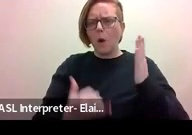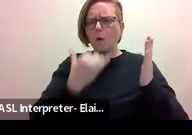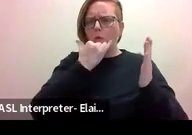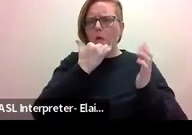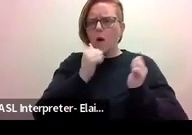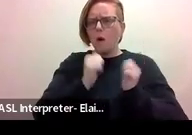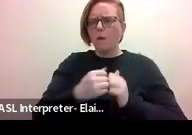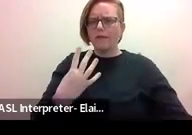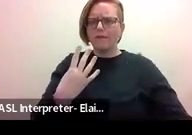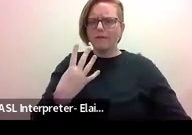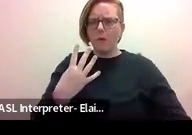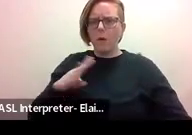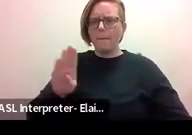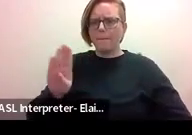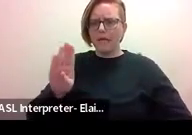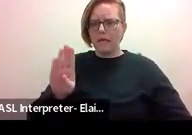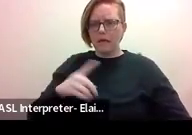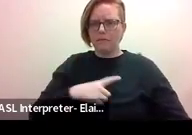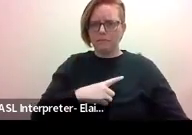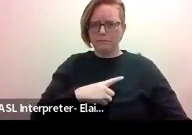4B? NA.